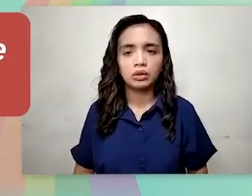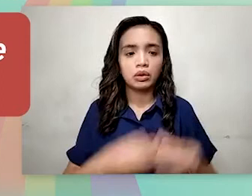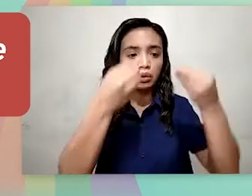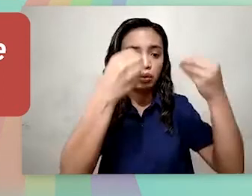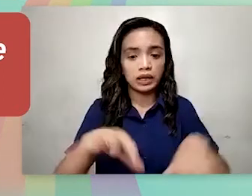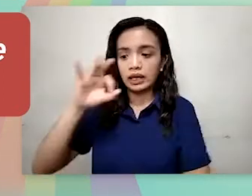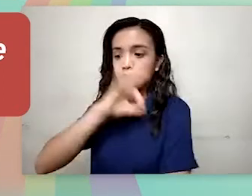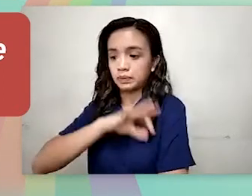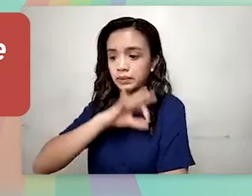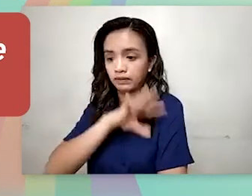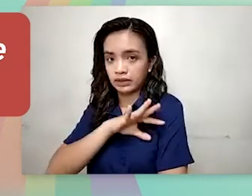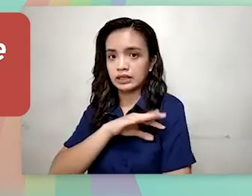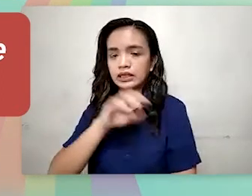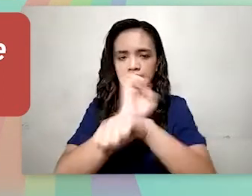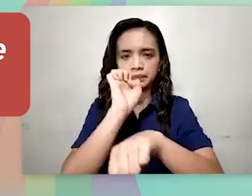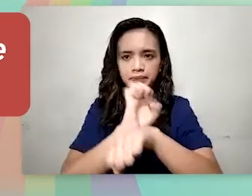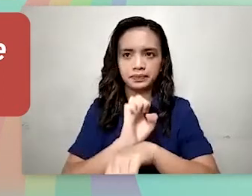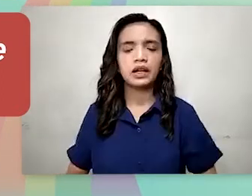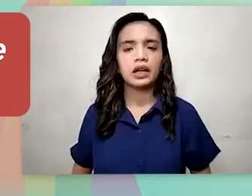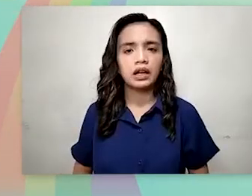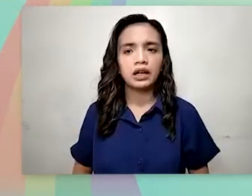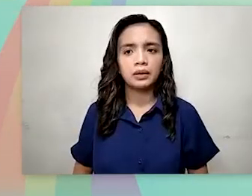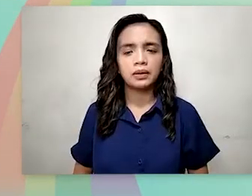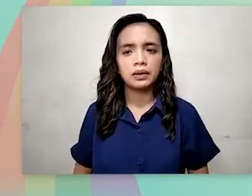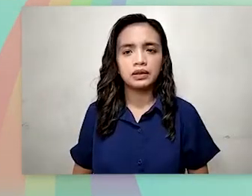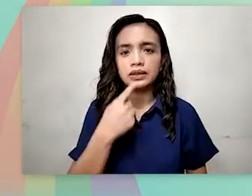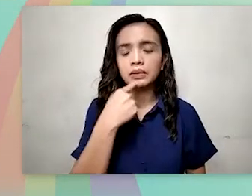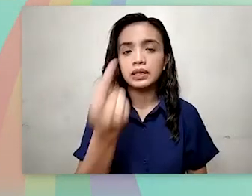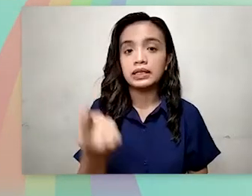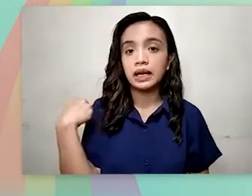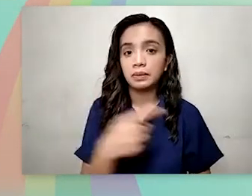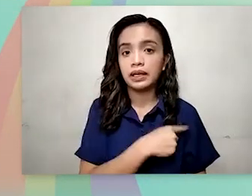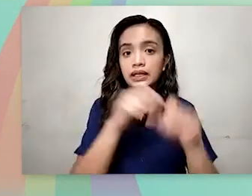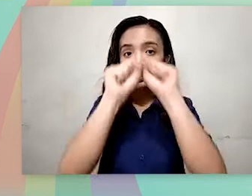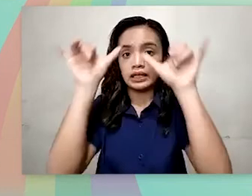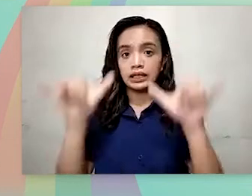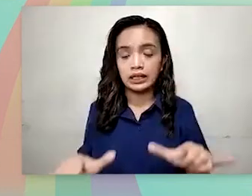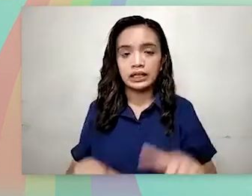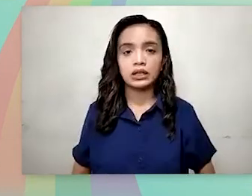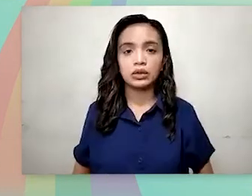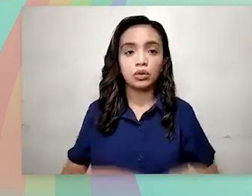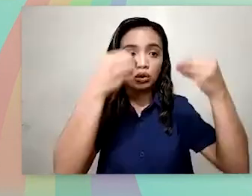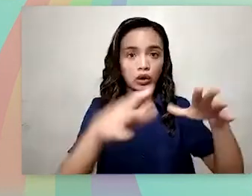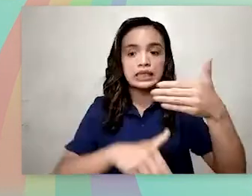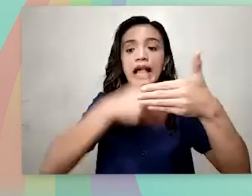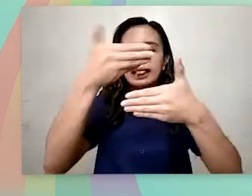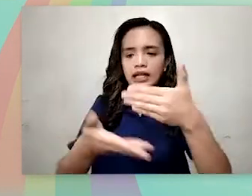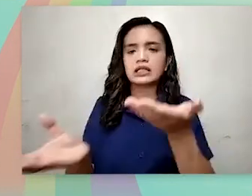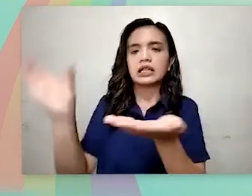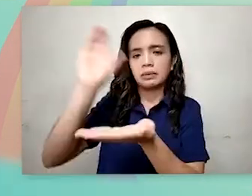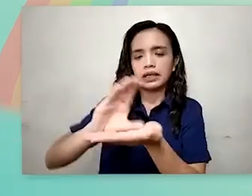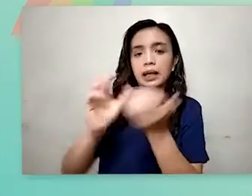share in the risks and profit of their enterprises. We also say that in our system, loss follows capital.